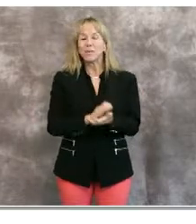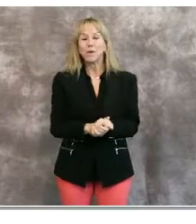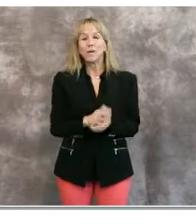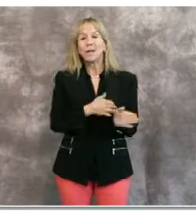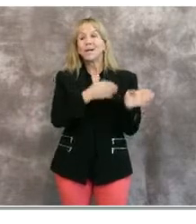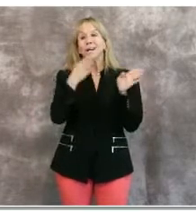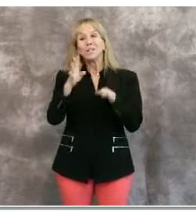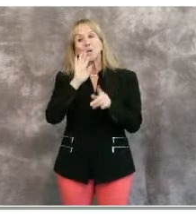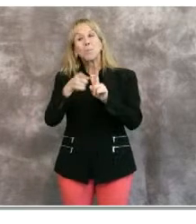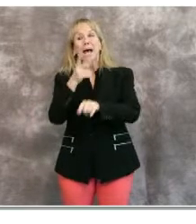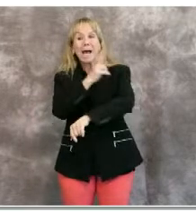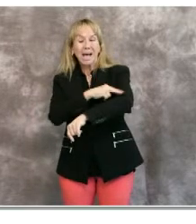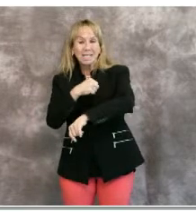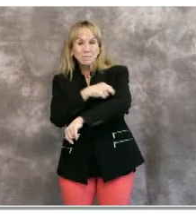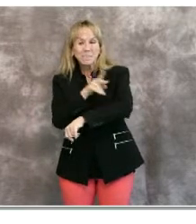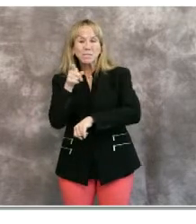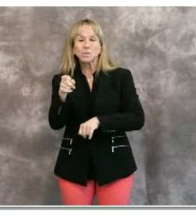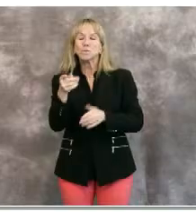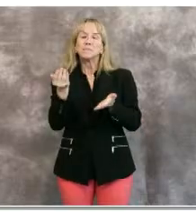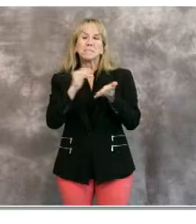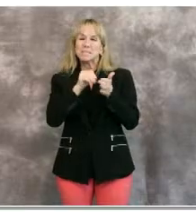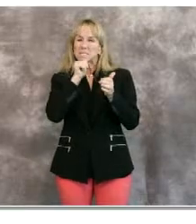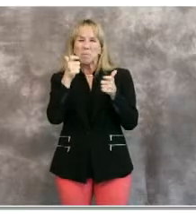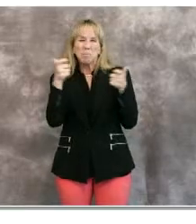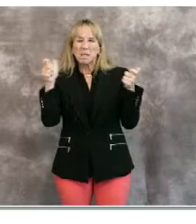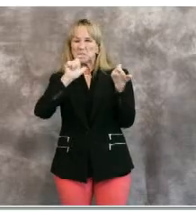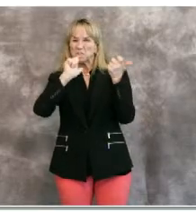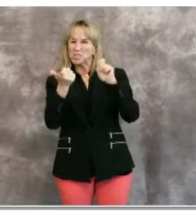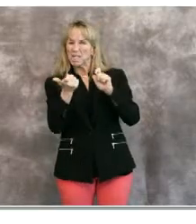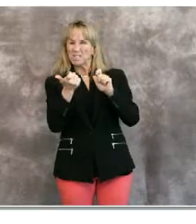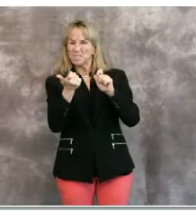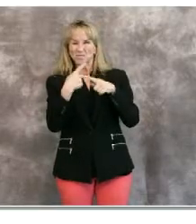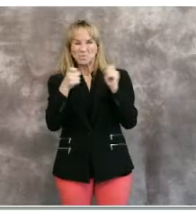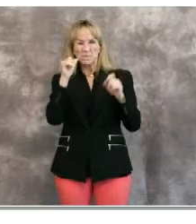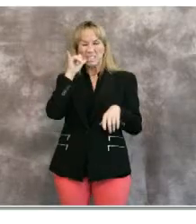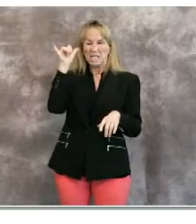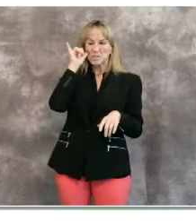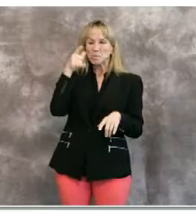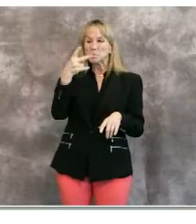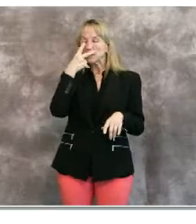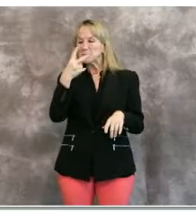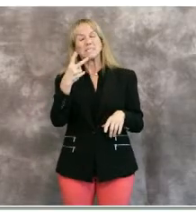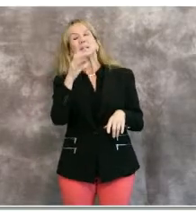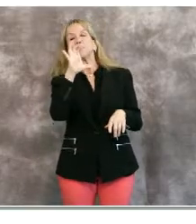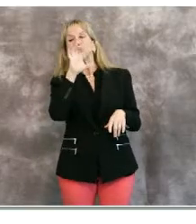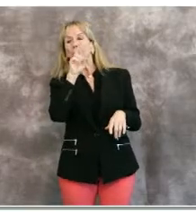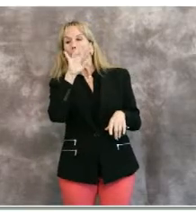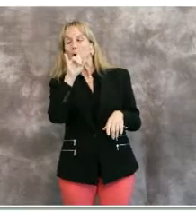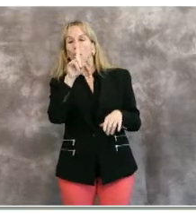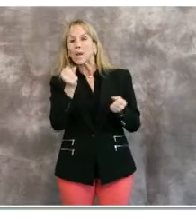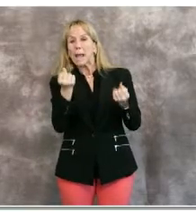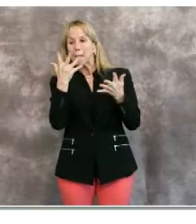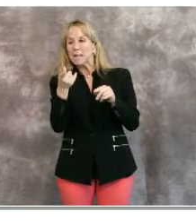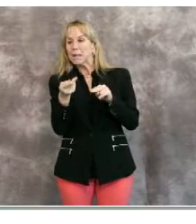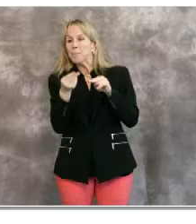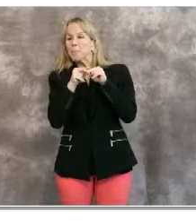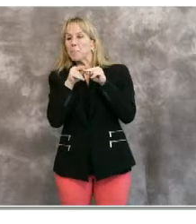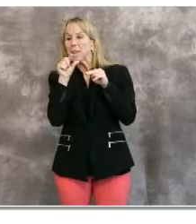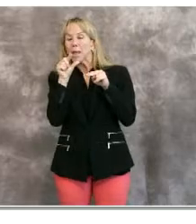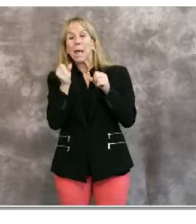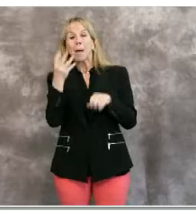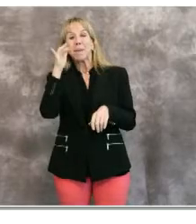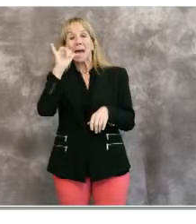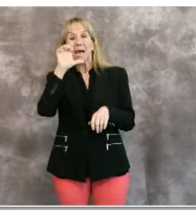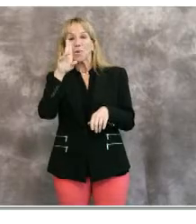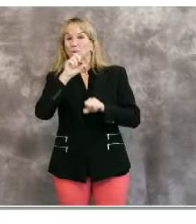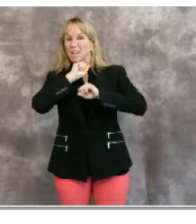again, not a significant change from yesterday. COVID ICU is up just a few. Non-COVID ICU is down just a few. And again, this alludes to what I